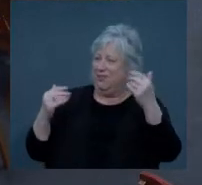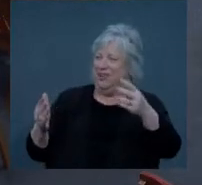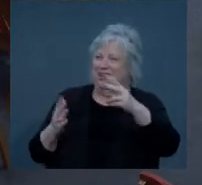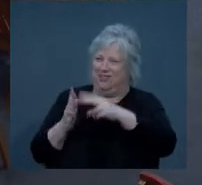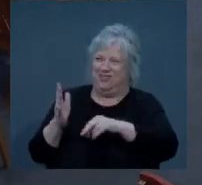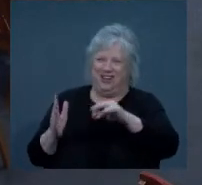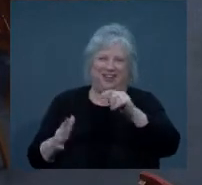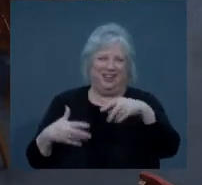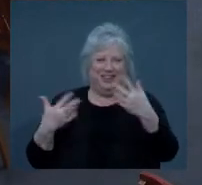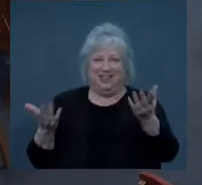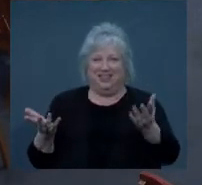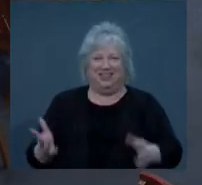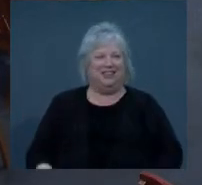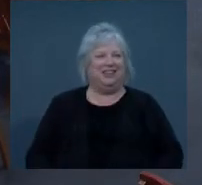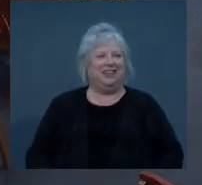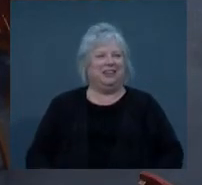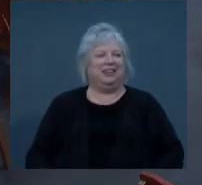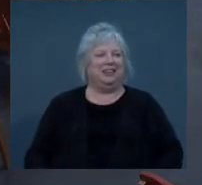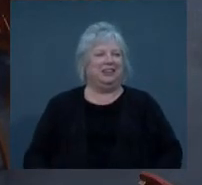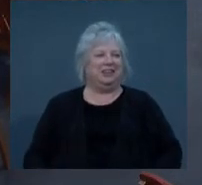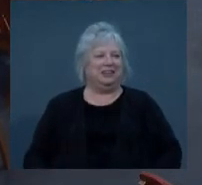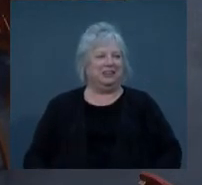okay.